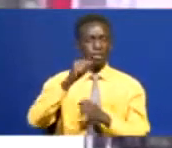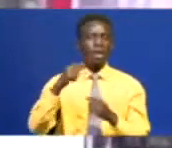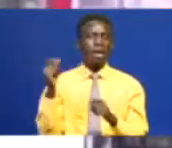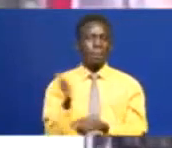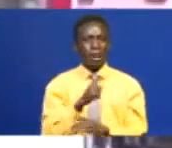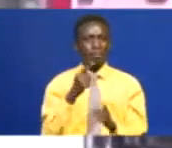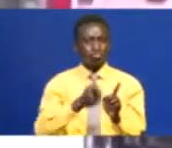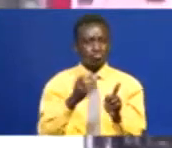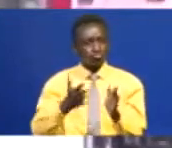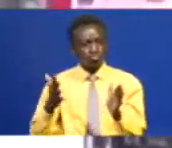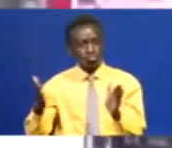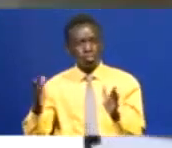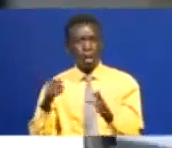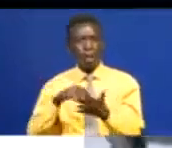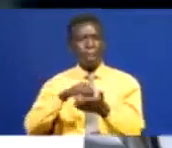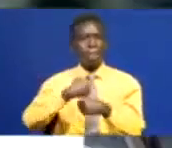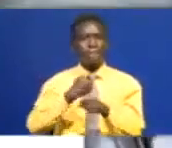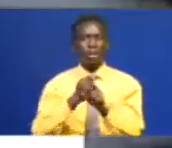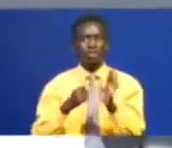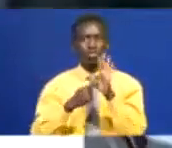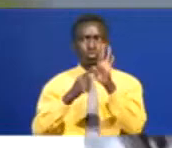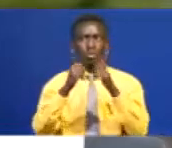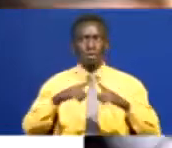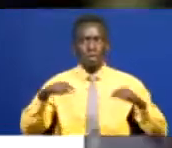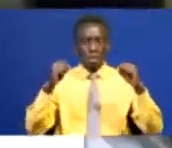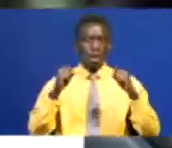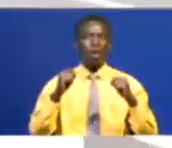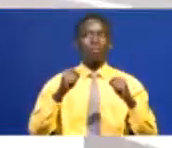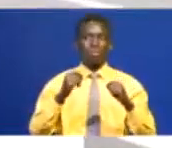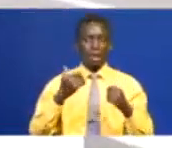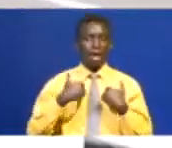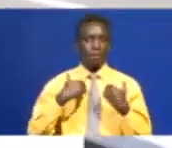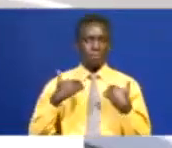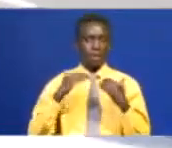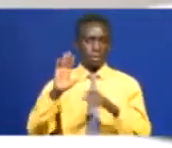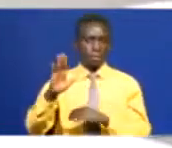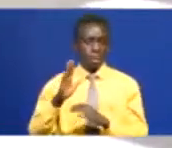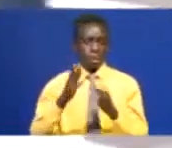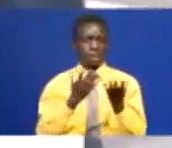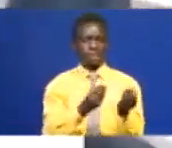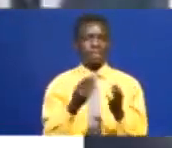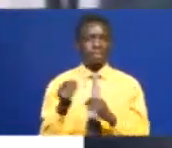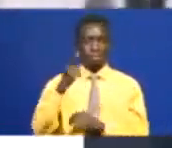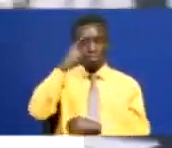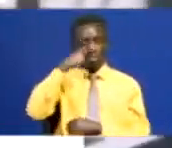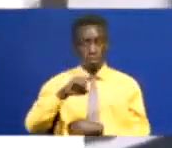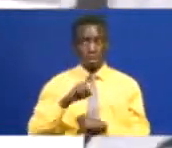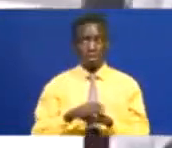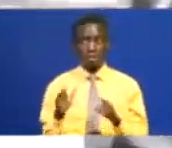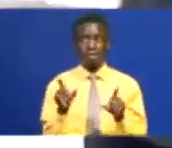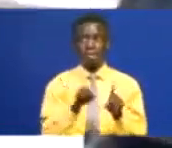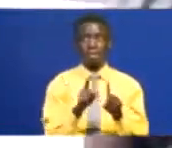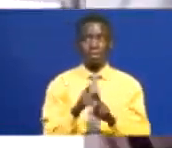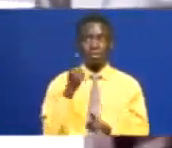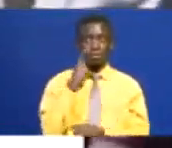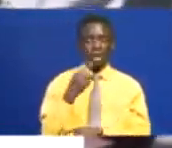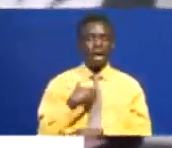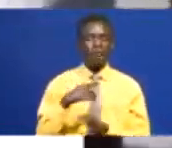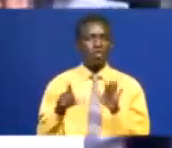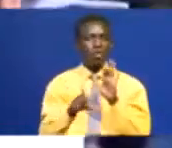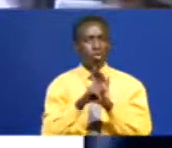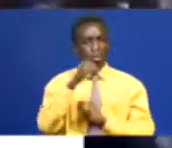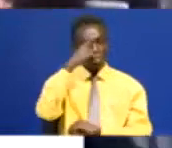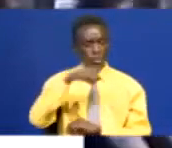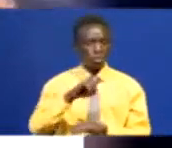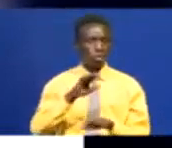the Bank of Japan's commitment to ultra-easy monetary policy. The BOJ maintained its policy of ultra-low interest rates and